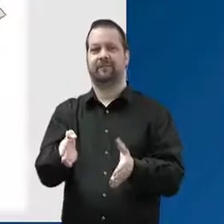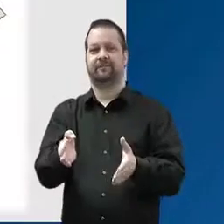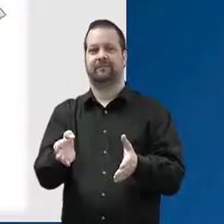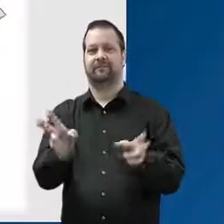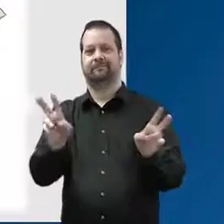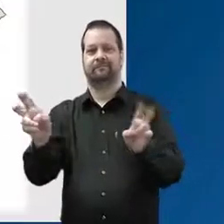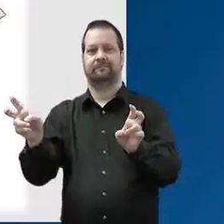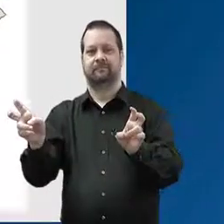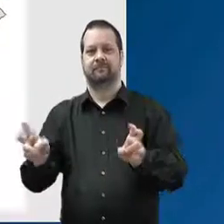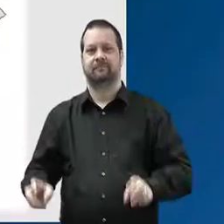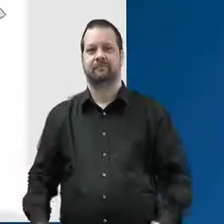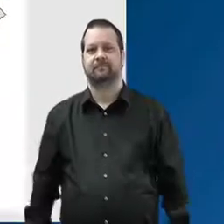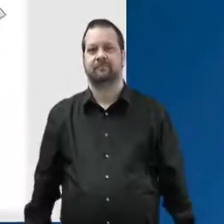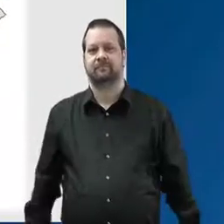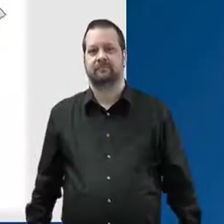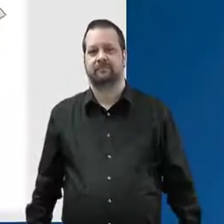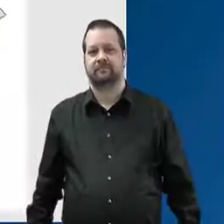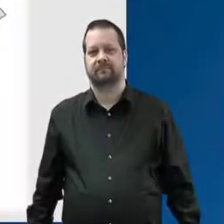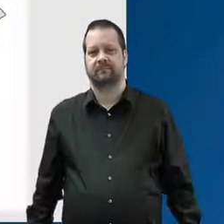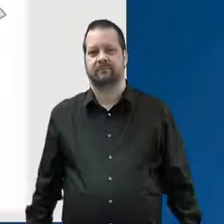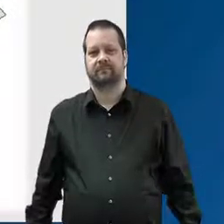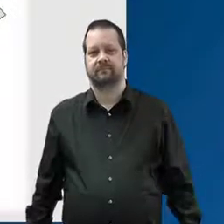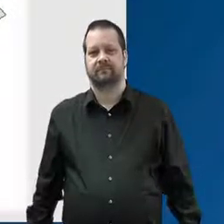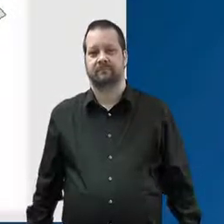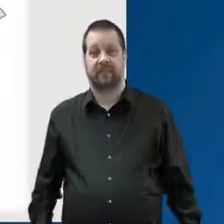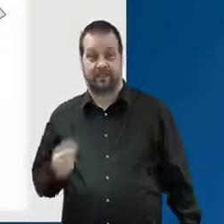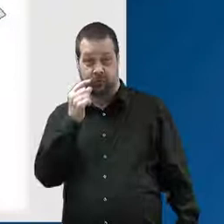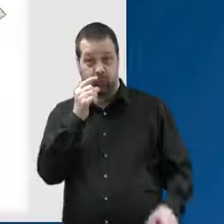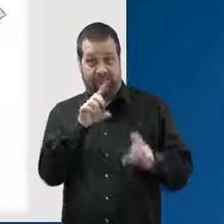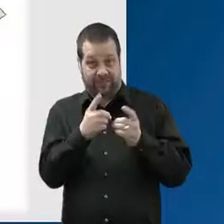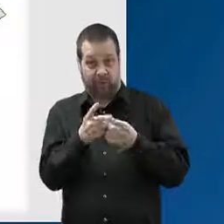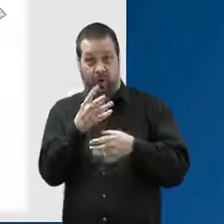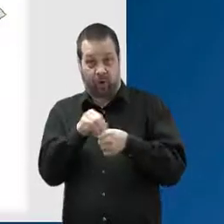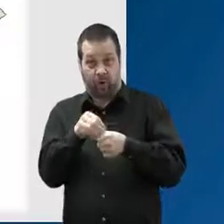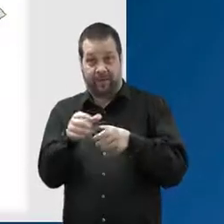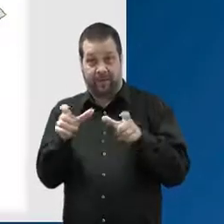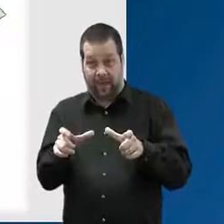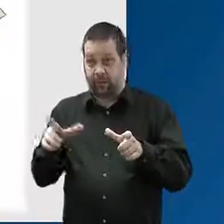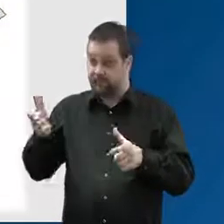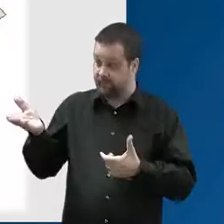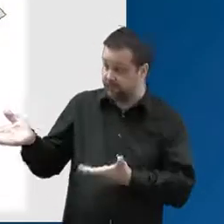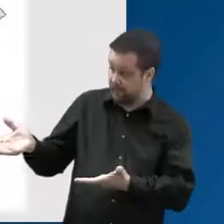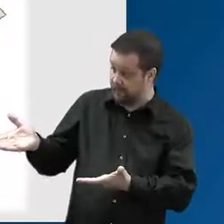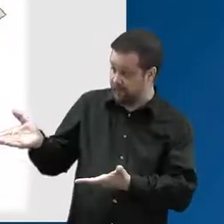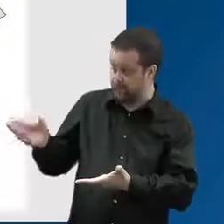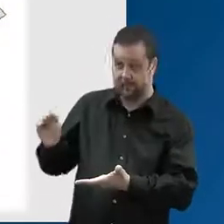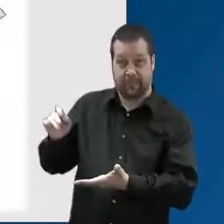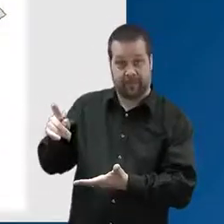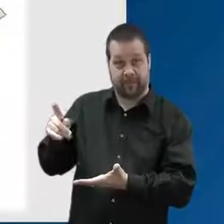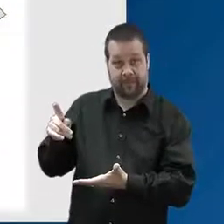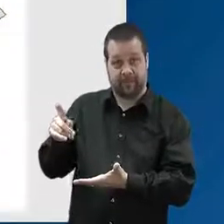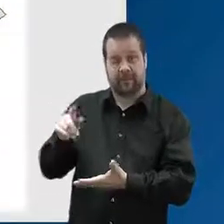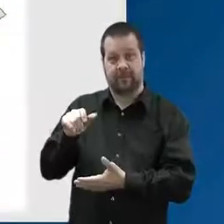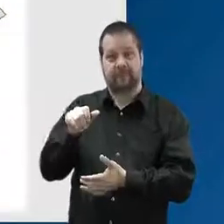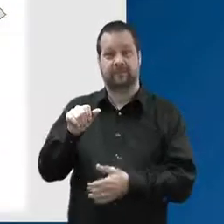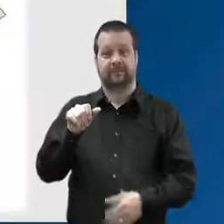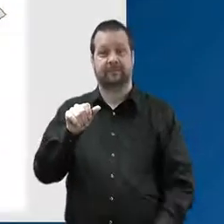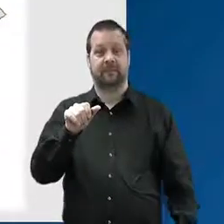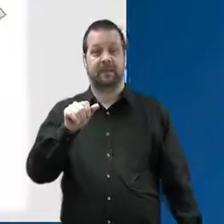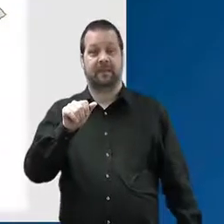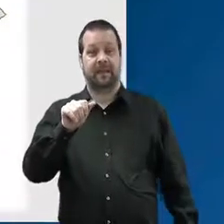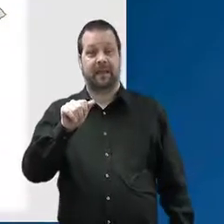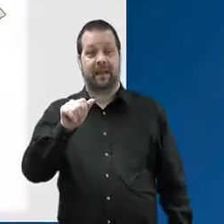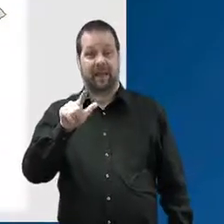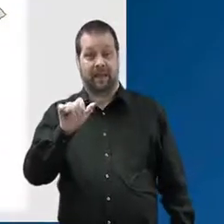The San Antonio District includes all 12 counties shown on this map. The Alamo Area Metropolitan Planning Organization,